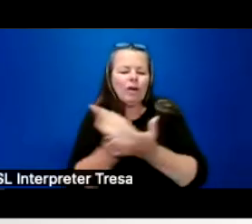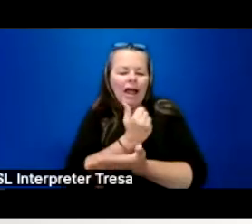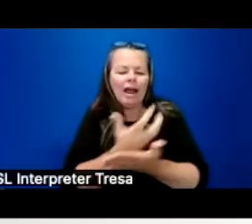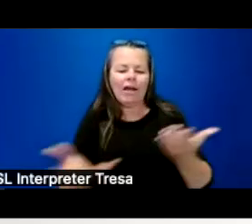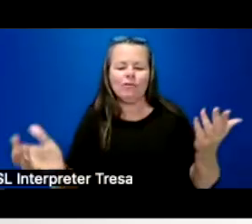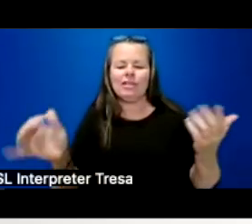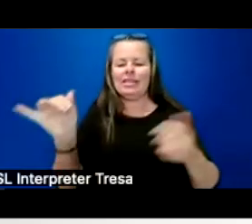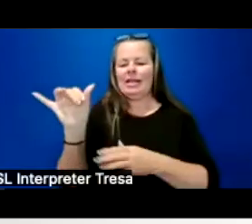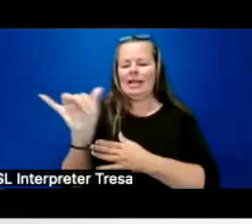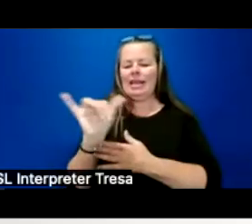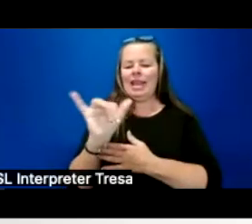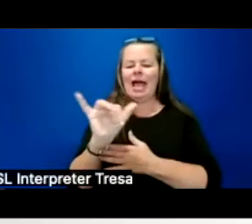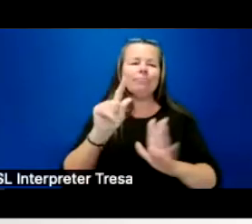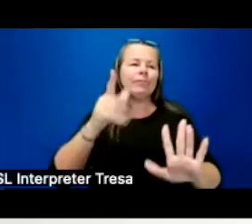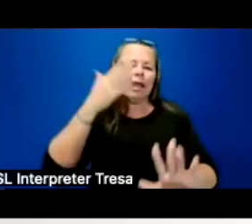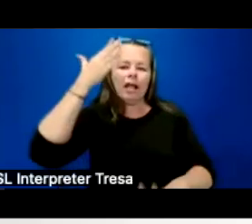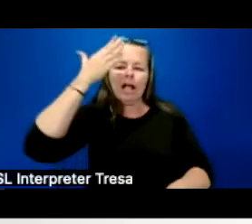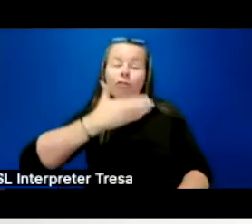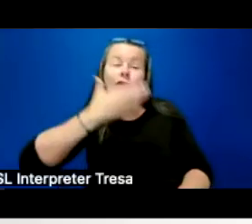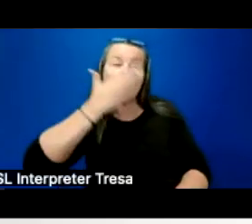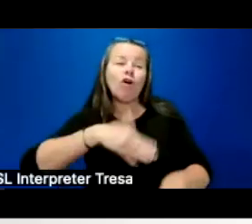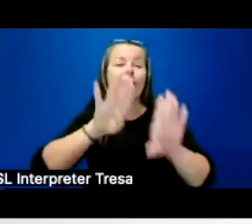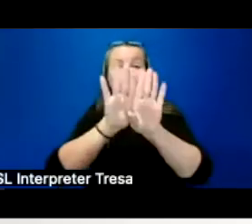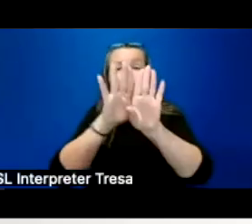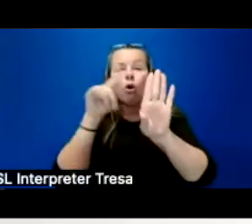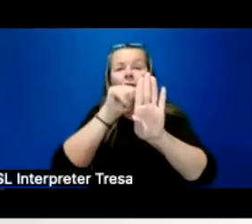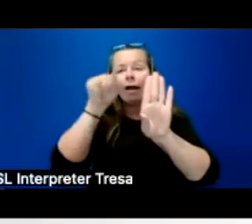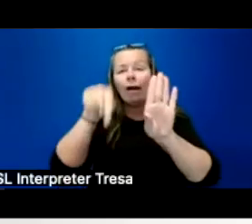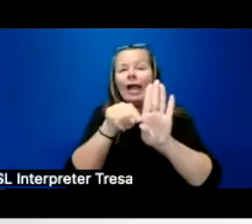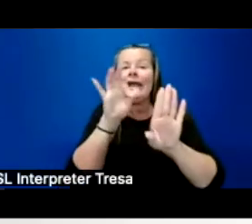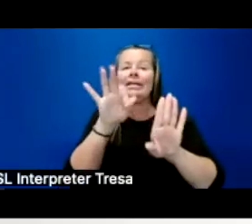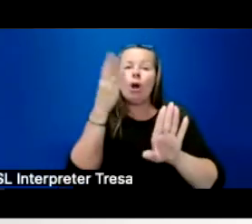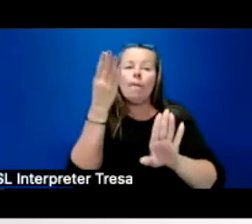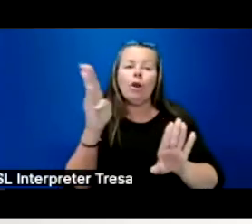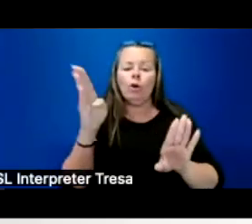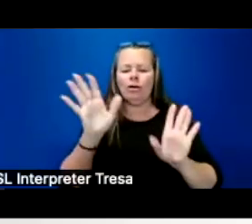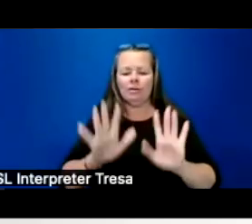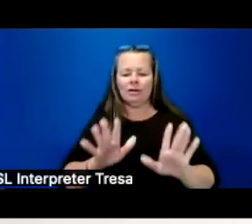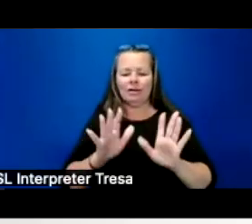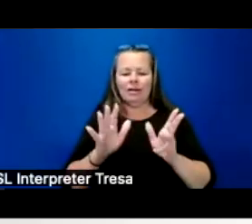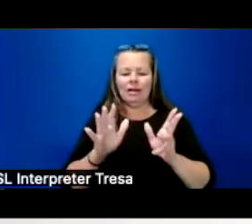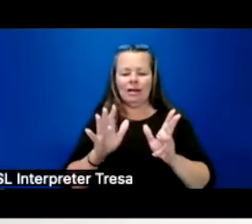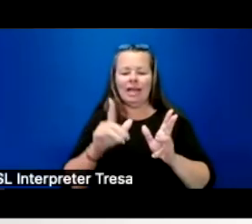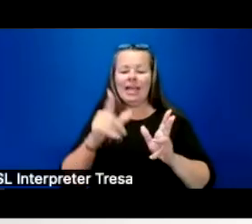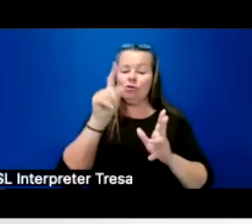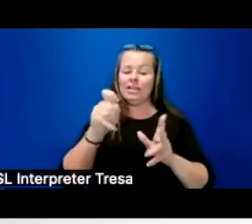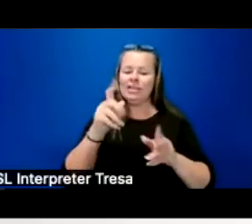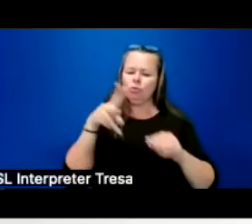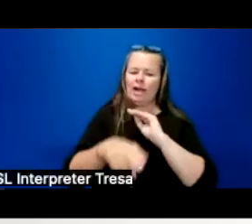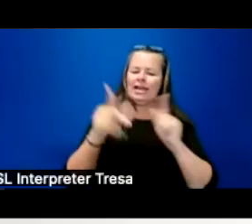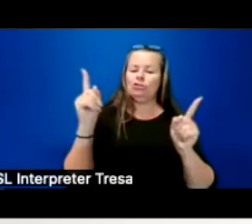the front door of the house is blue, blah, no. He was like, no, you need to cut it shorter. You need to cut it shorter, and